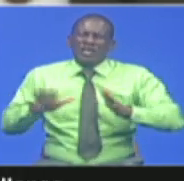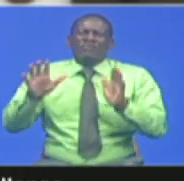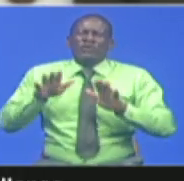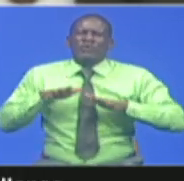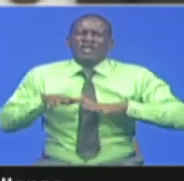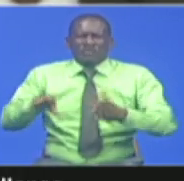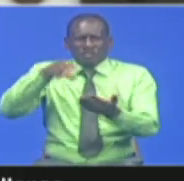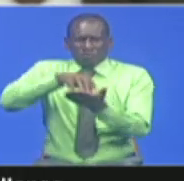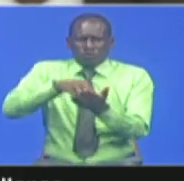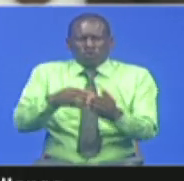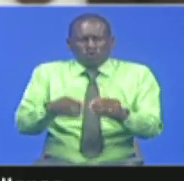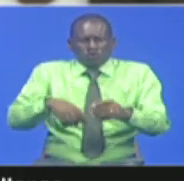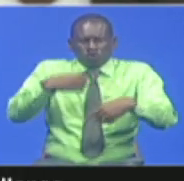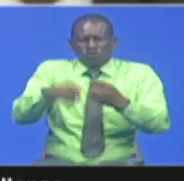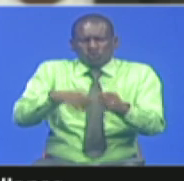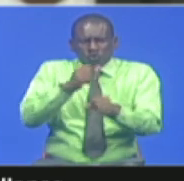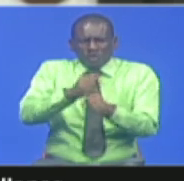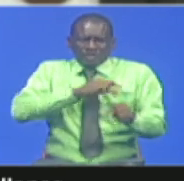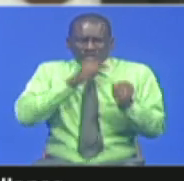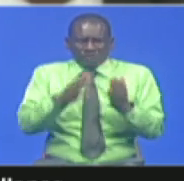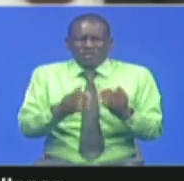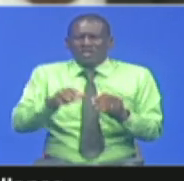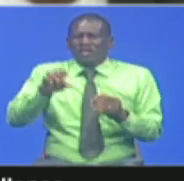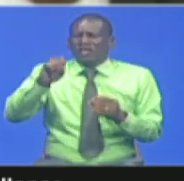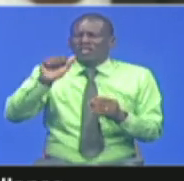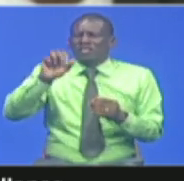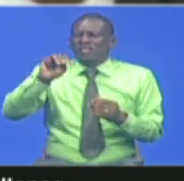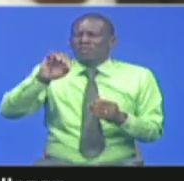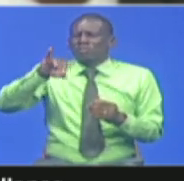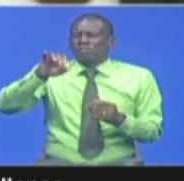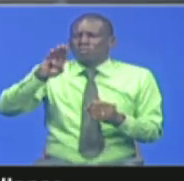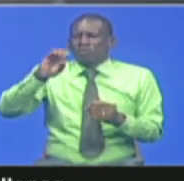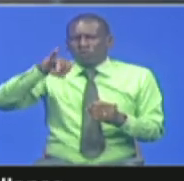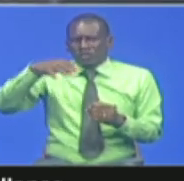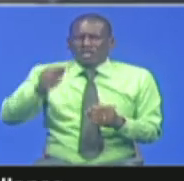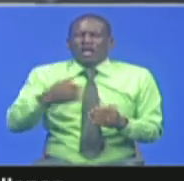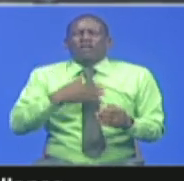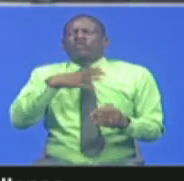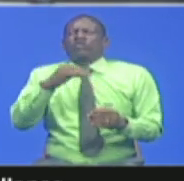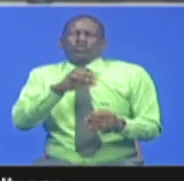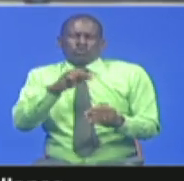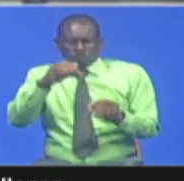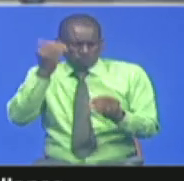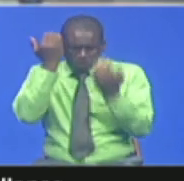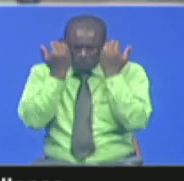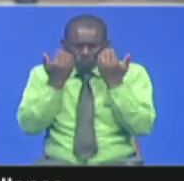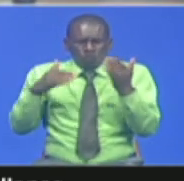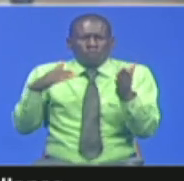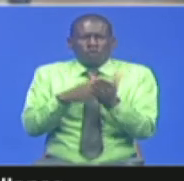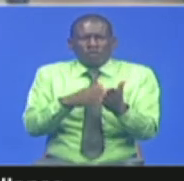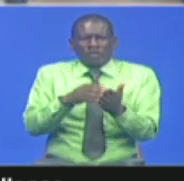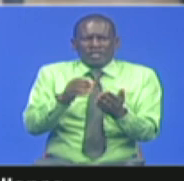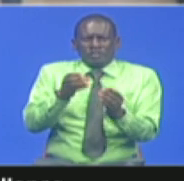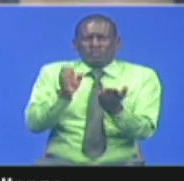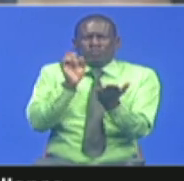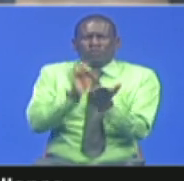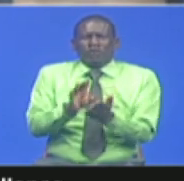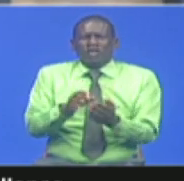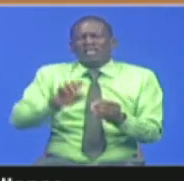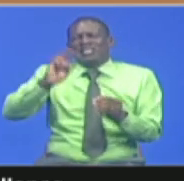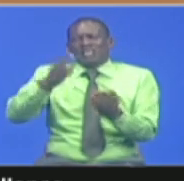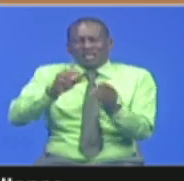seat. Samboja may in the interim go to court to suspend his removal. He becomes the second governor to be impeached by the county